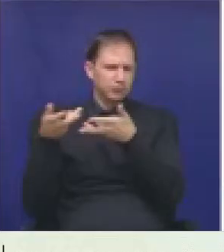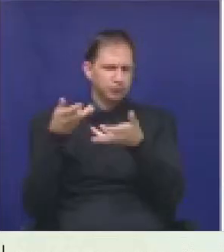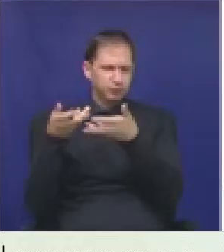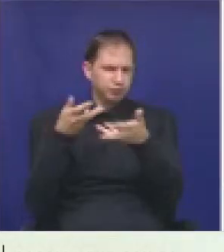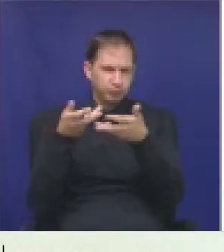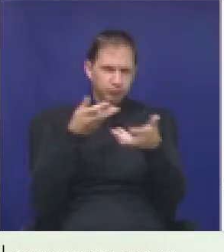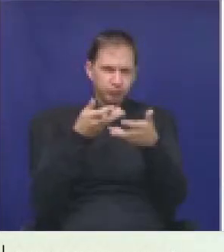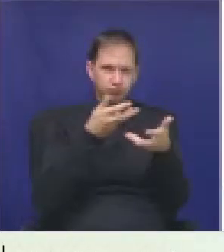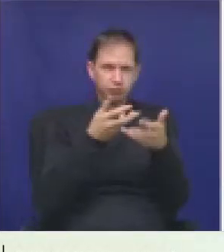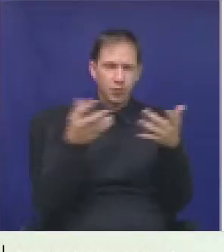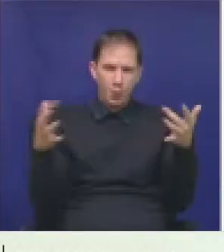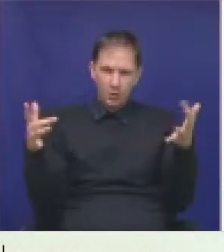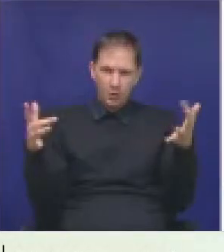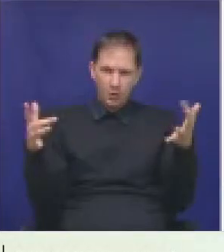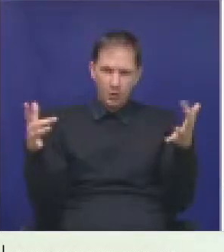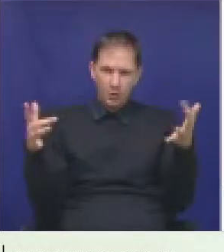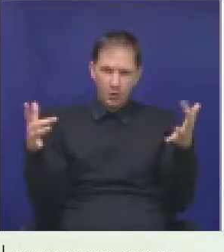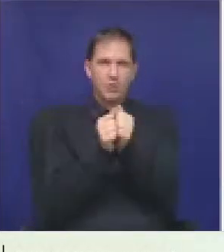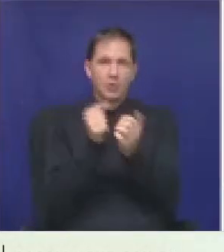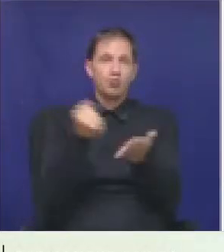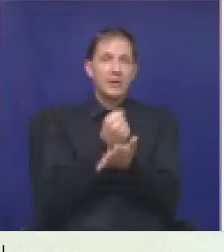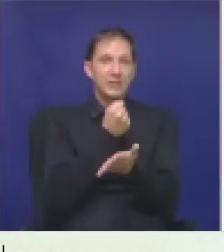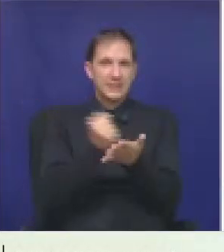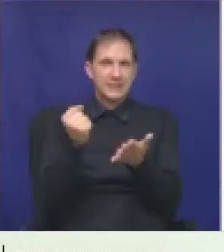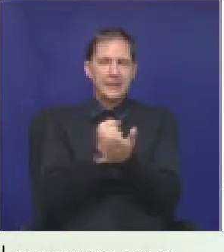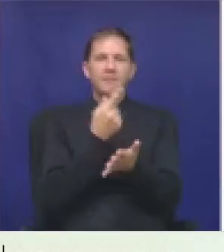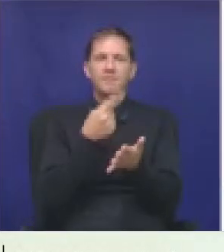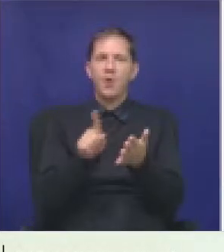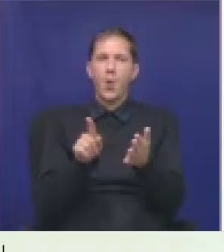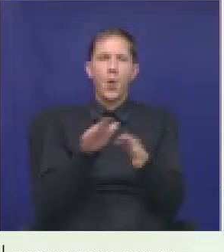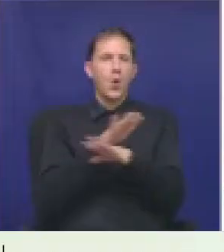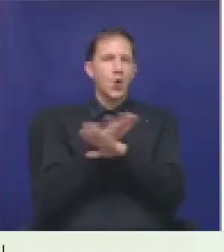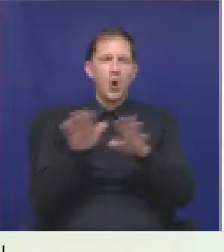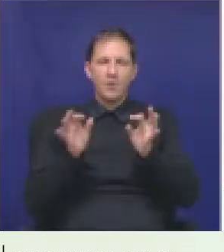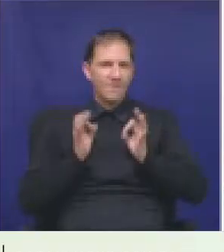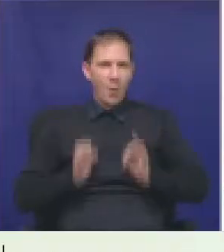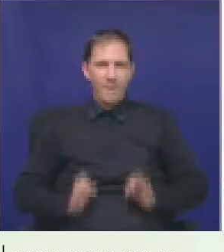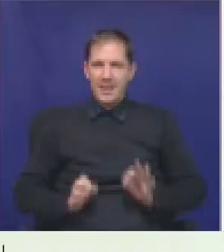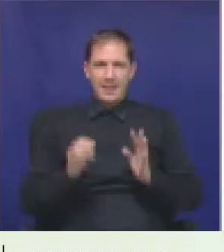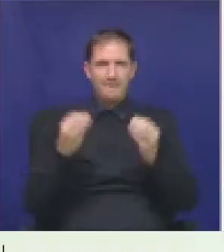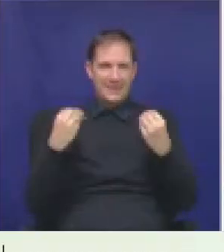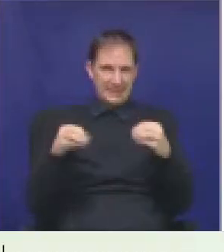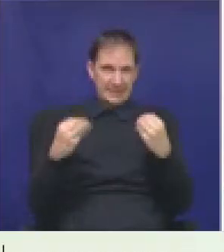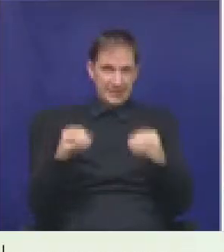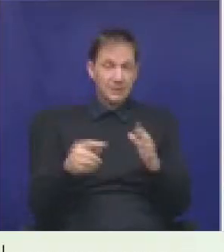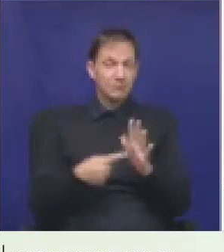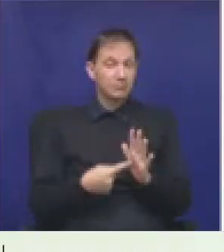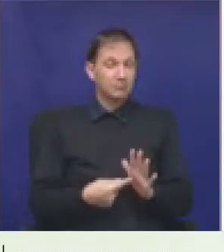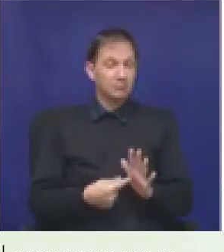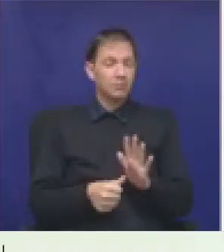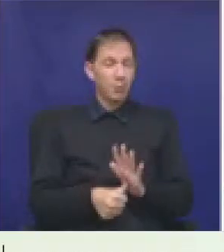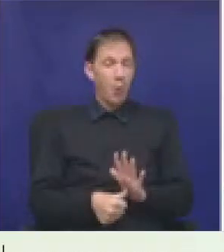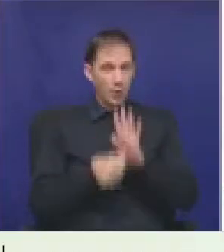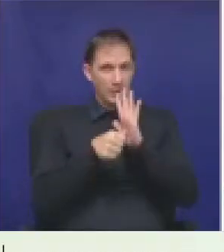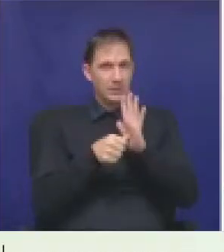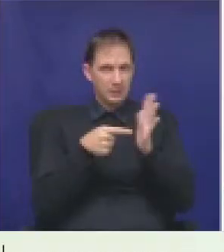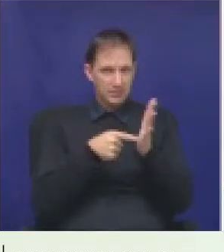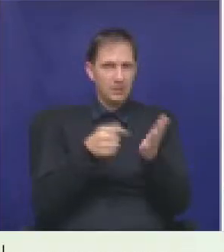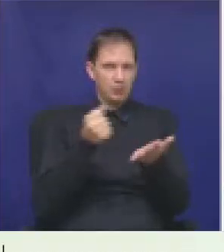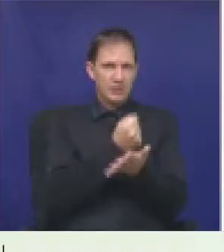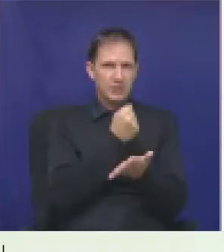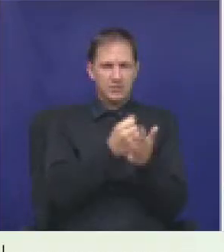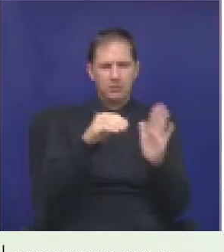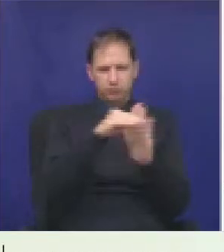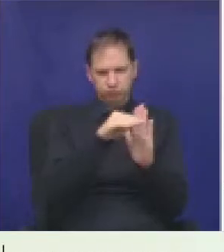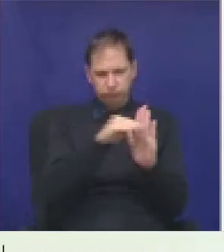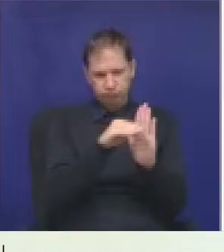compilation of a comprehensive register for informal businesses. This initiative is crucial as it will enable the Stats SA